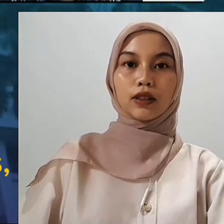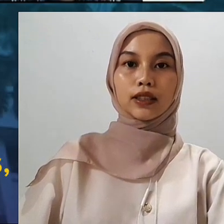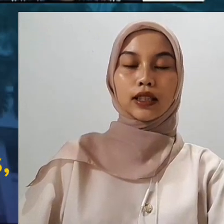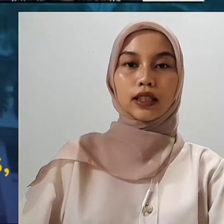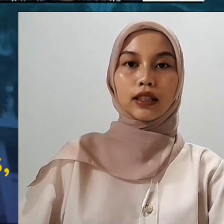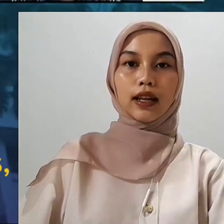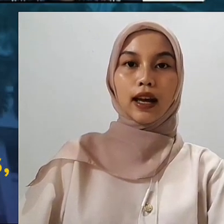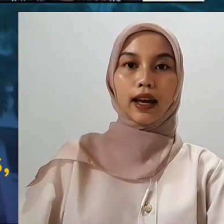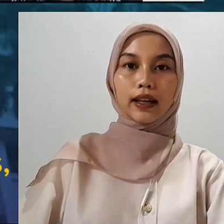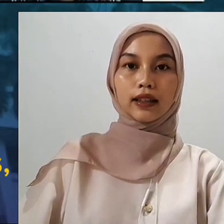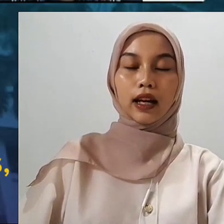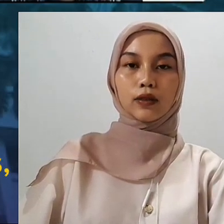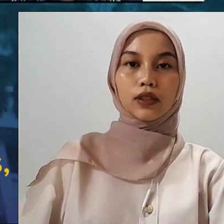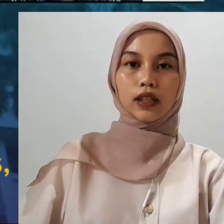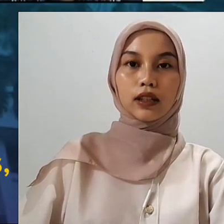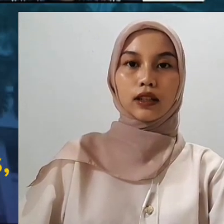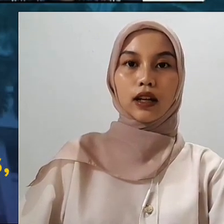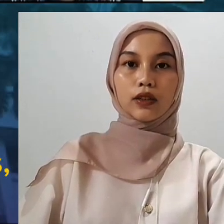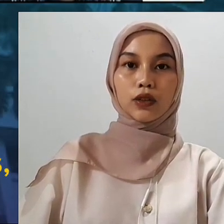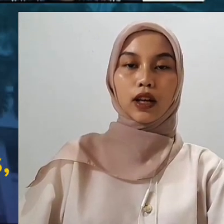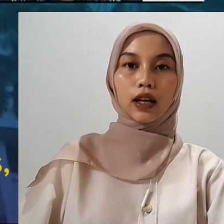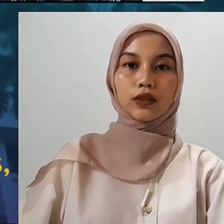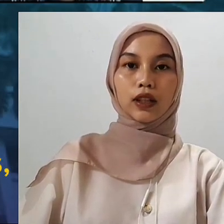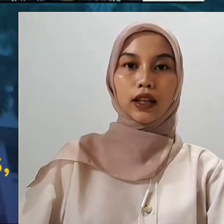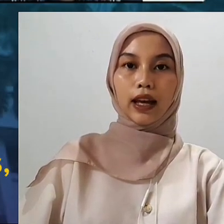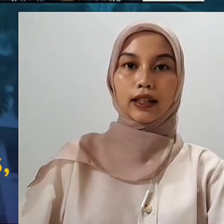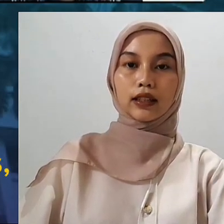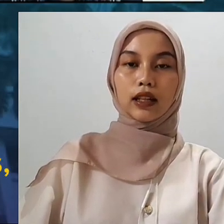Meanwhile, among the